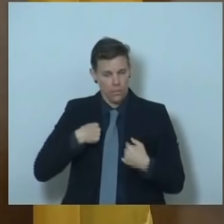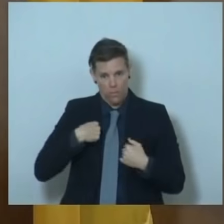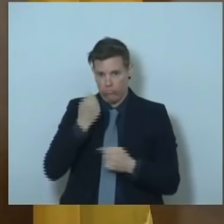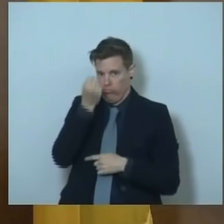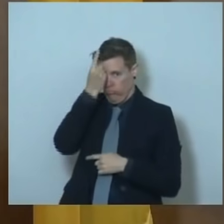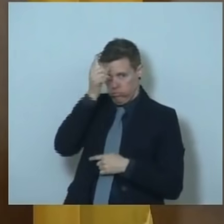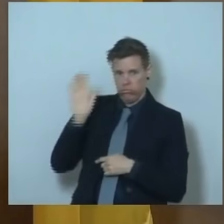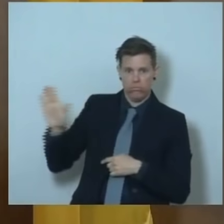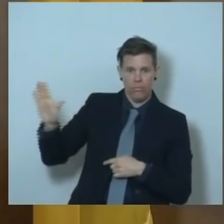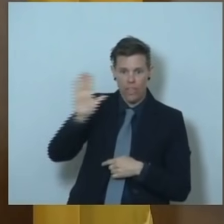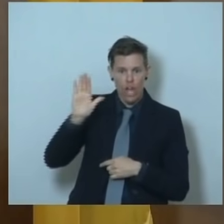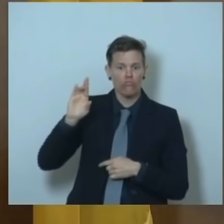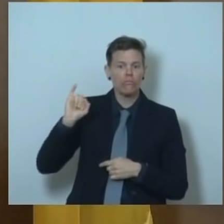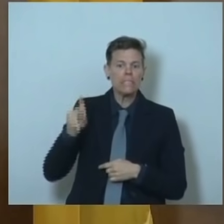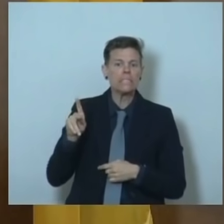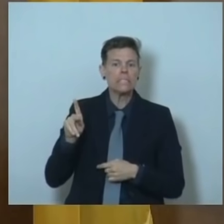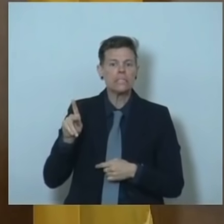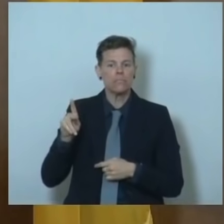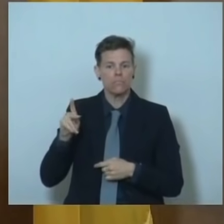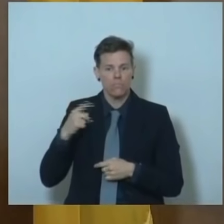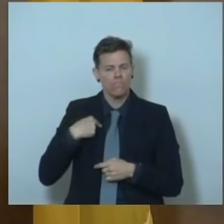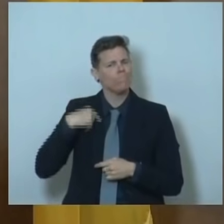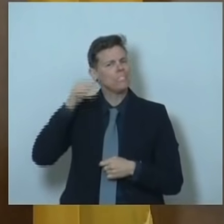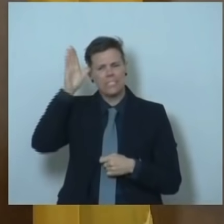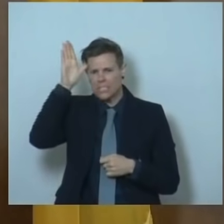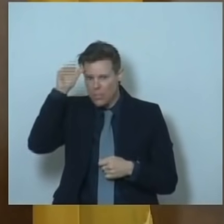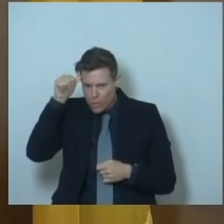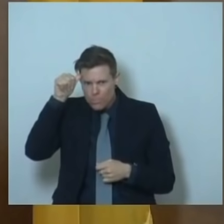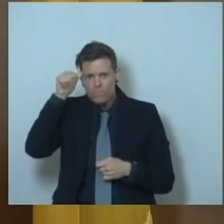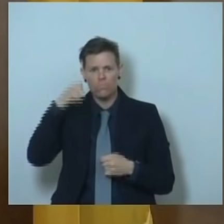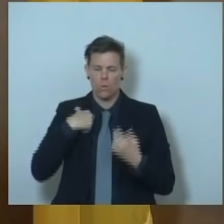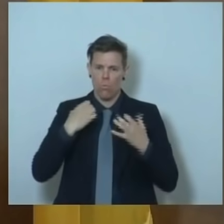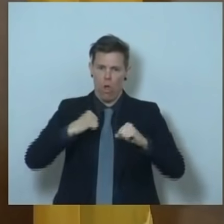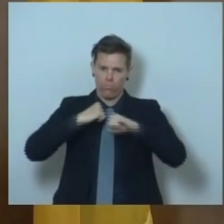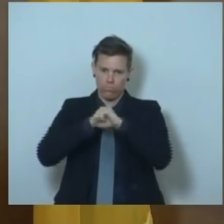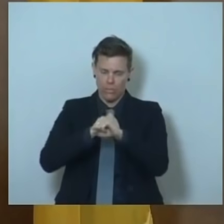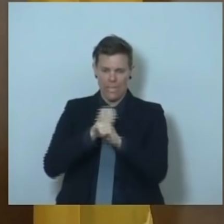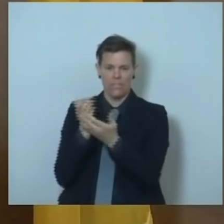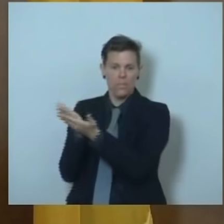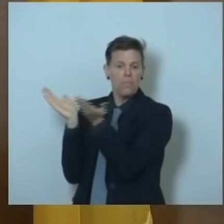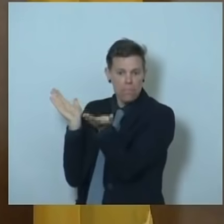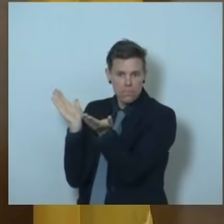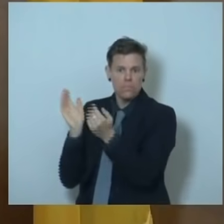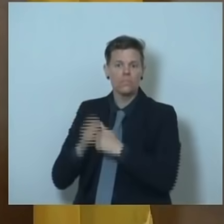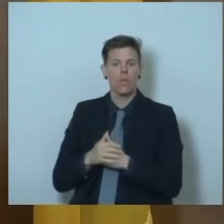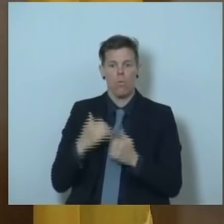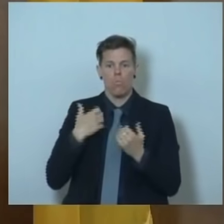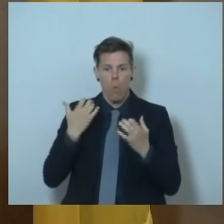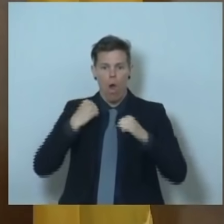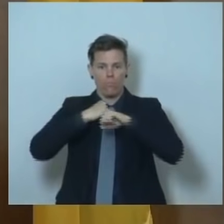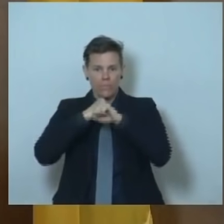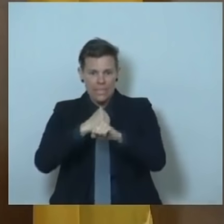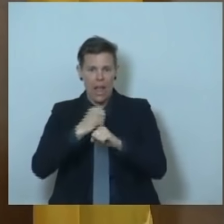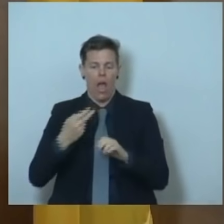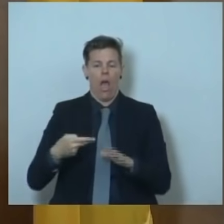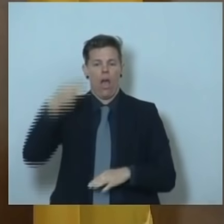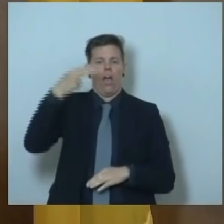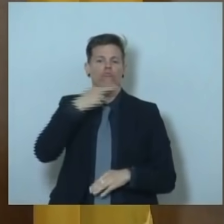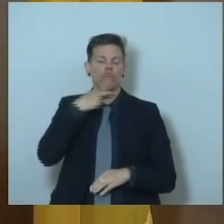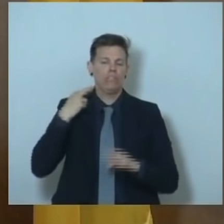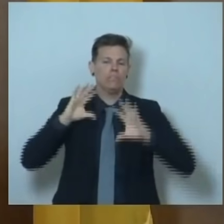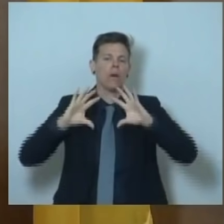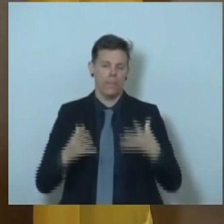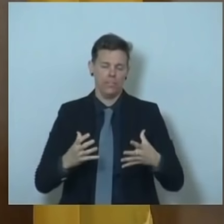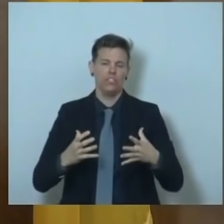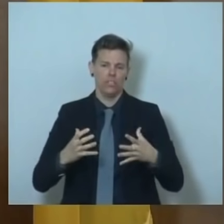and single-minded about protecting them and every other high-risk population. It's like threading a tiny